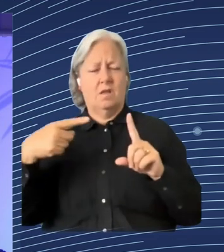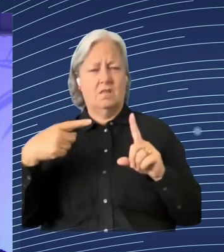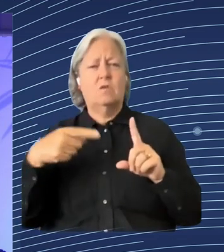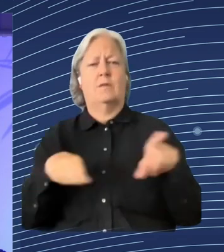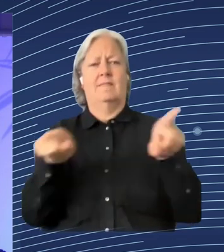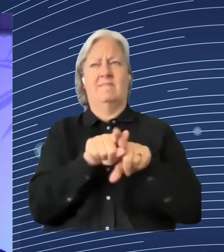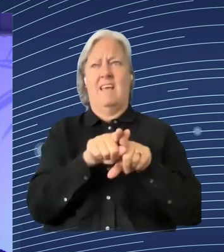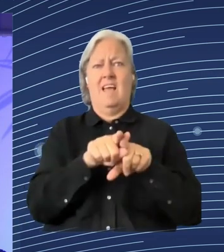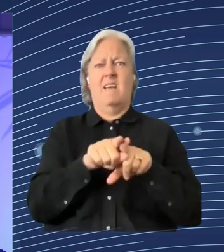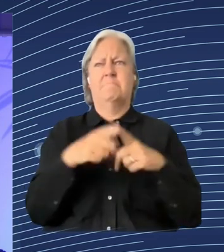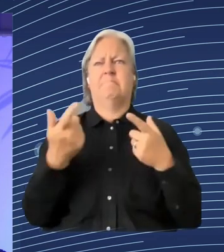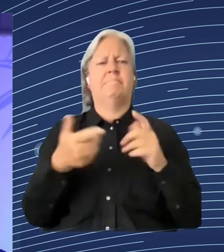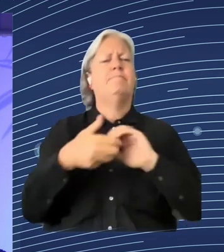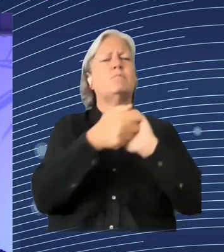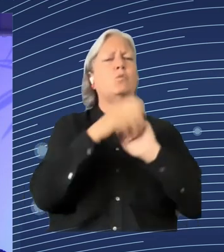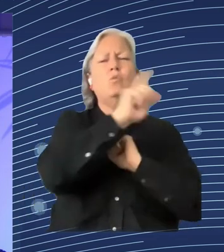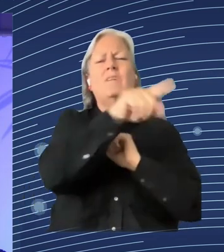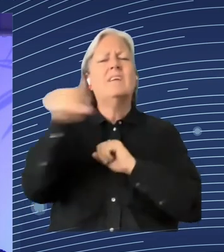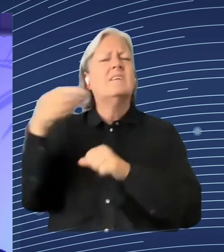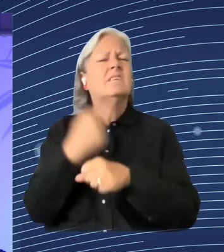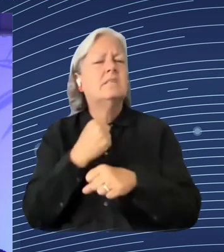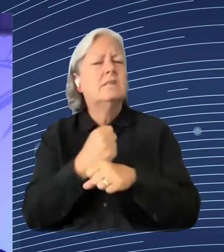for example, from different databases. So